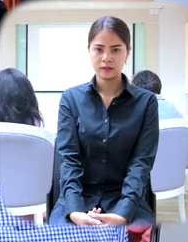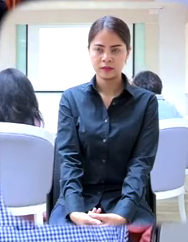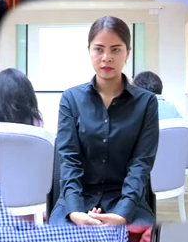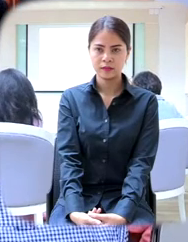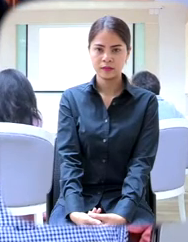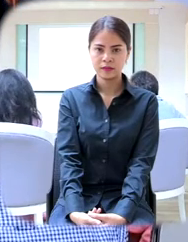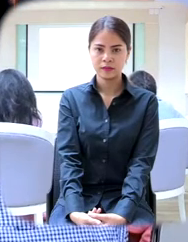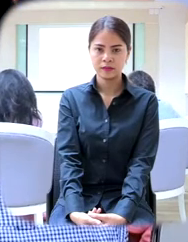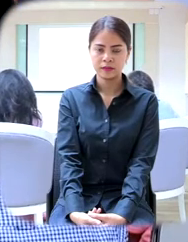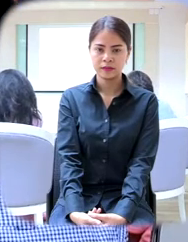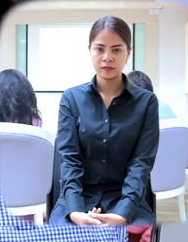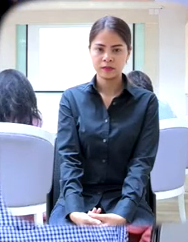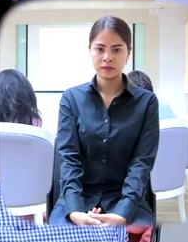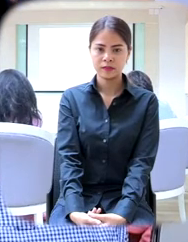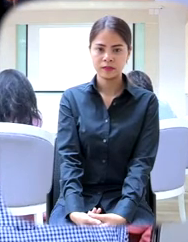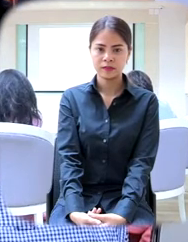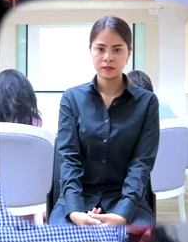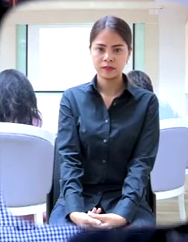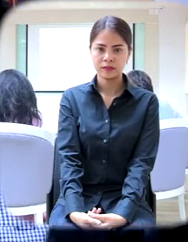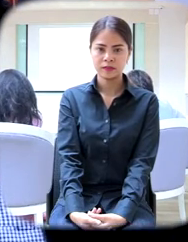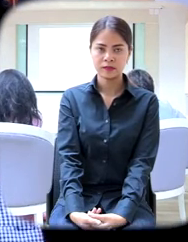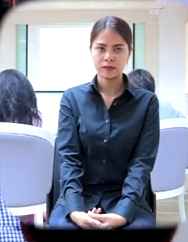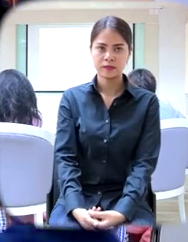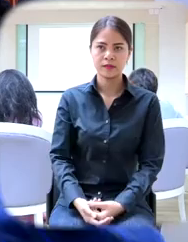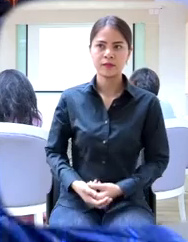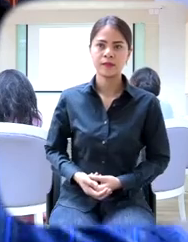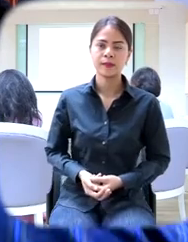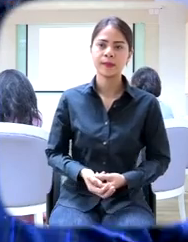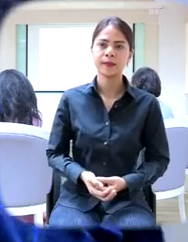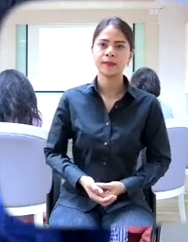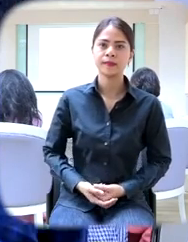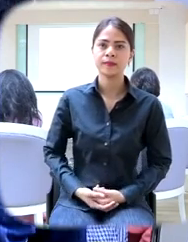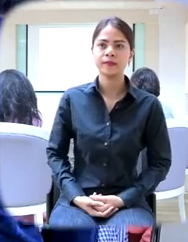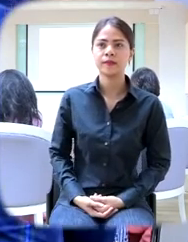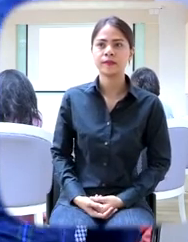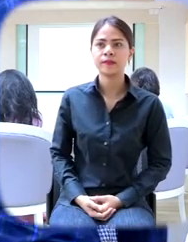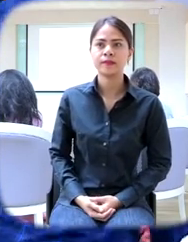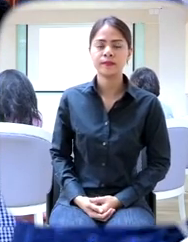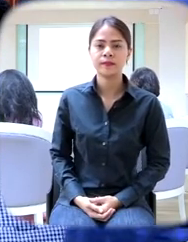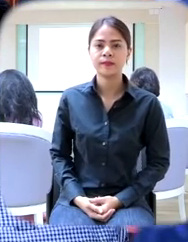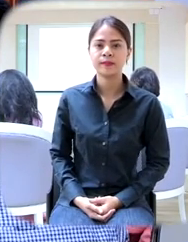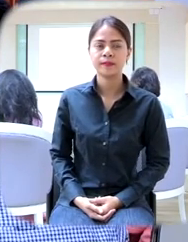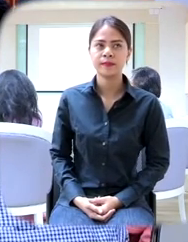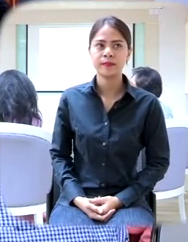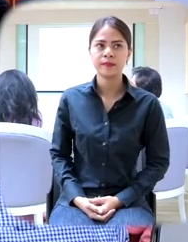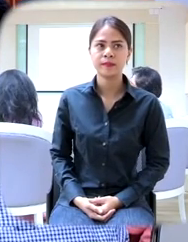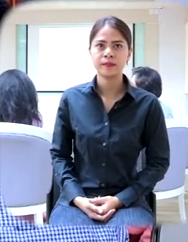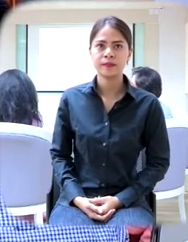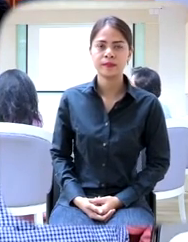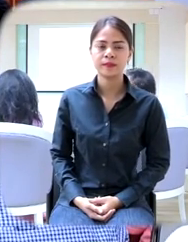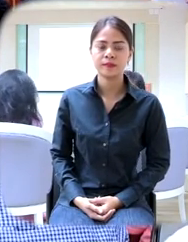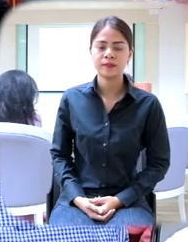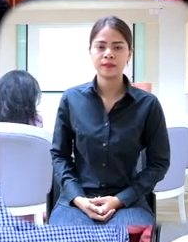So my subject is actually a very big subject. This is only a small part of my research on this,